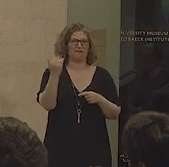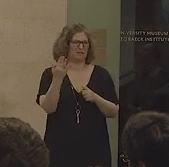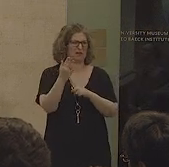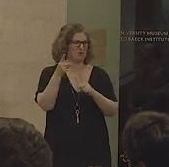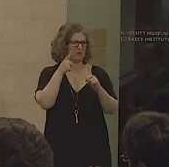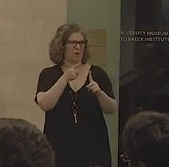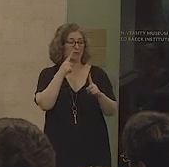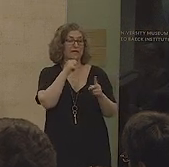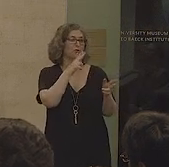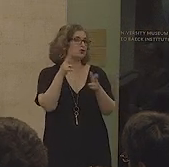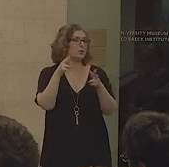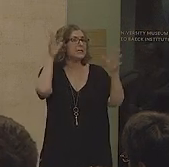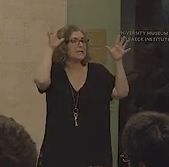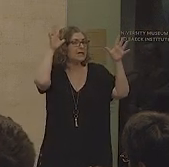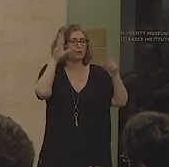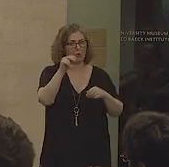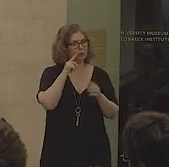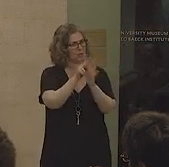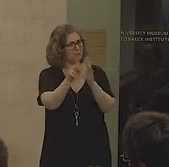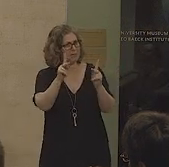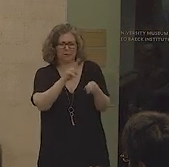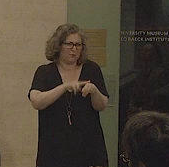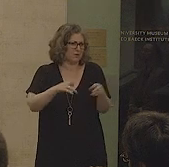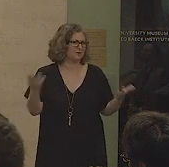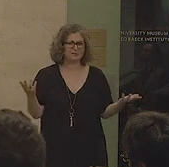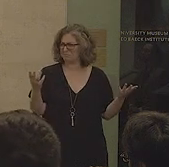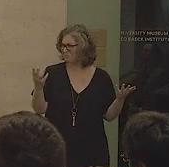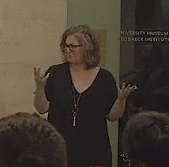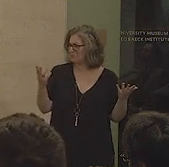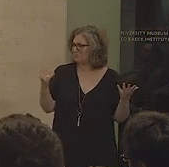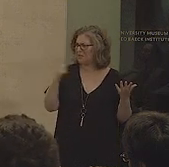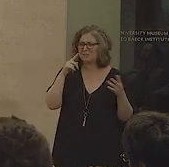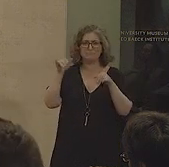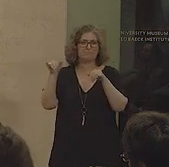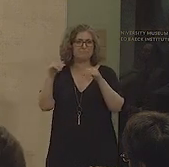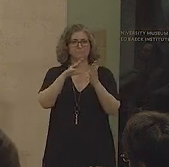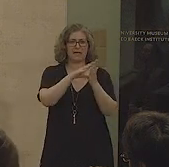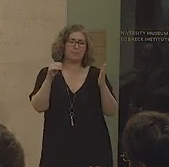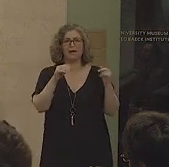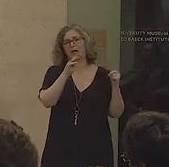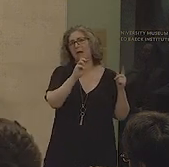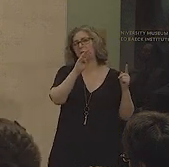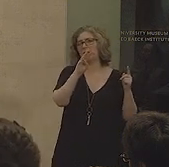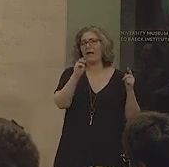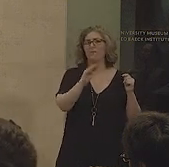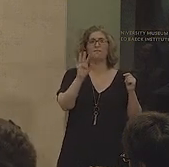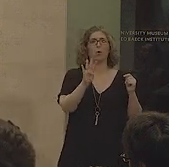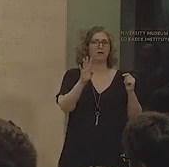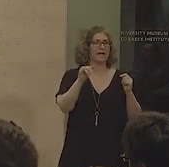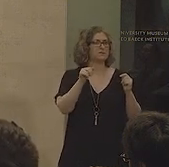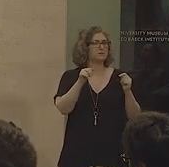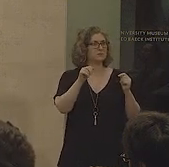It's not meant to shoot deer. It's meant to kill people. I mean, it's a prototype of an M4, which is the assault rifle that our